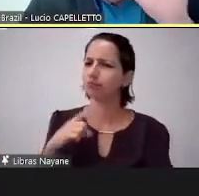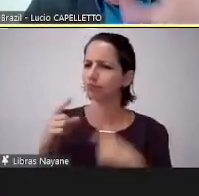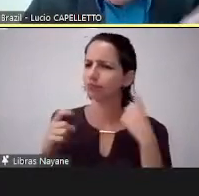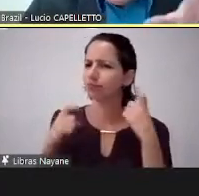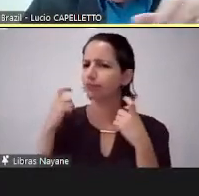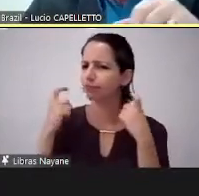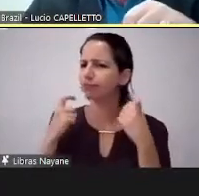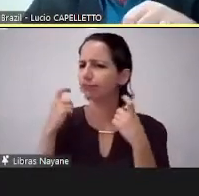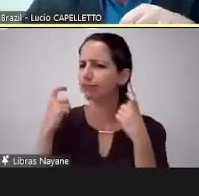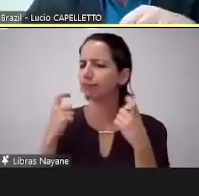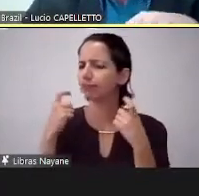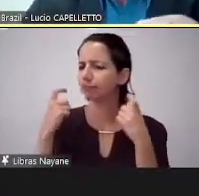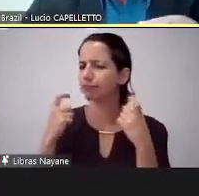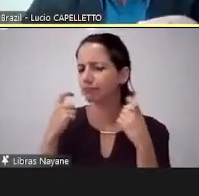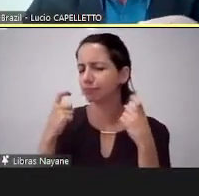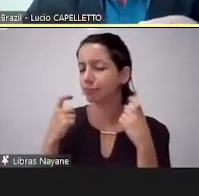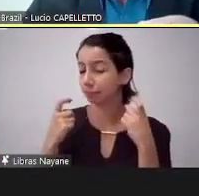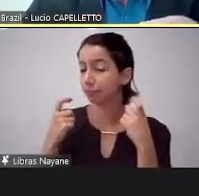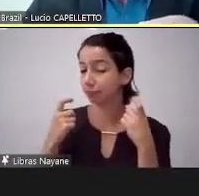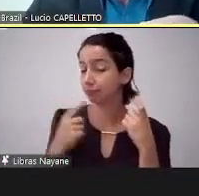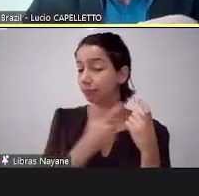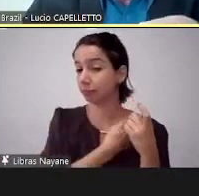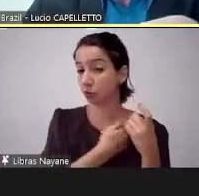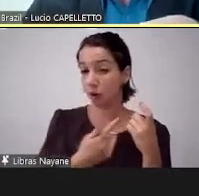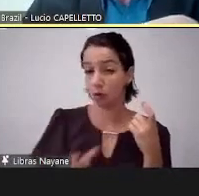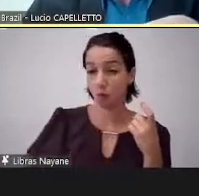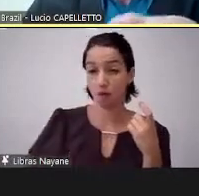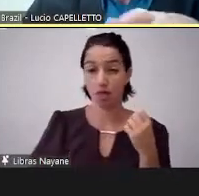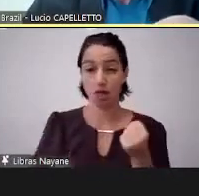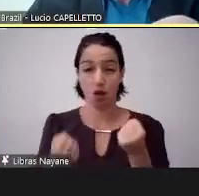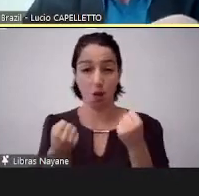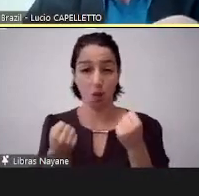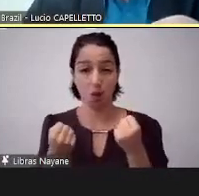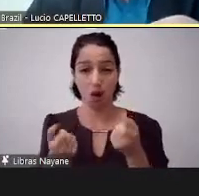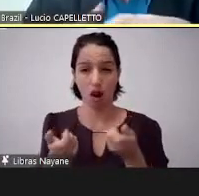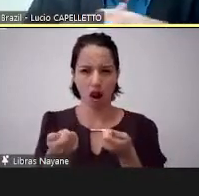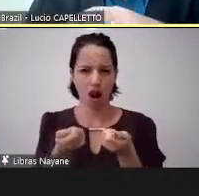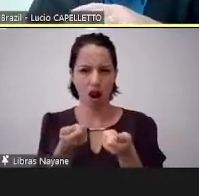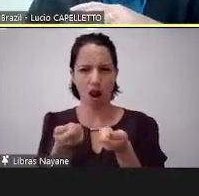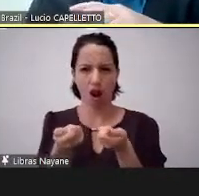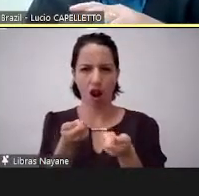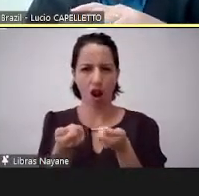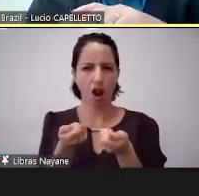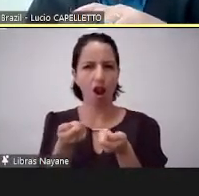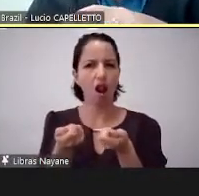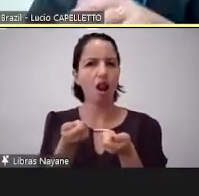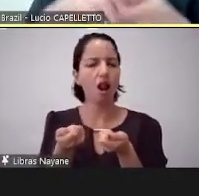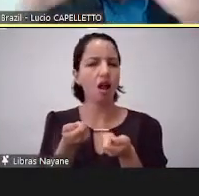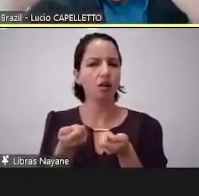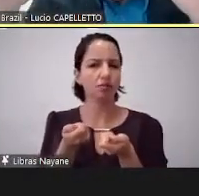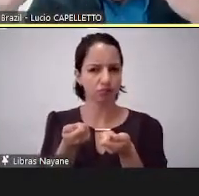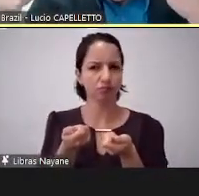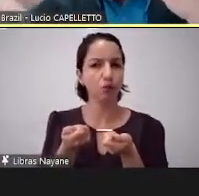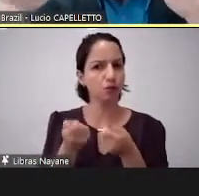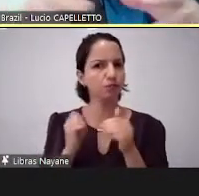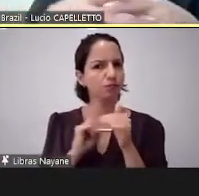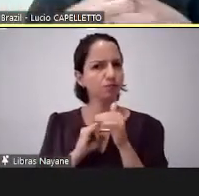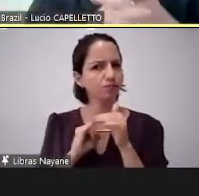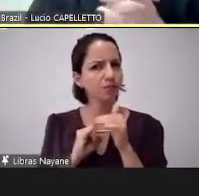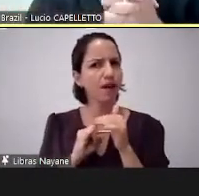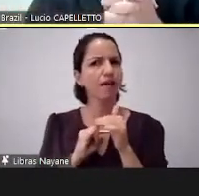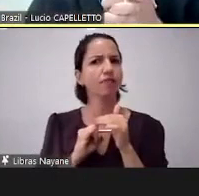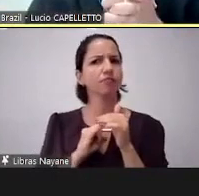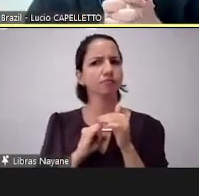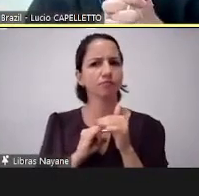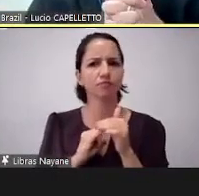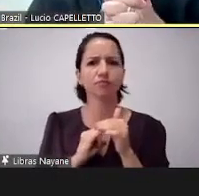to it, we have a concern with robust governance, internal inefficient controls and